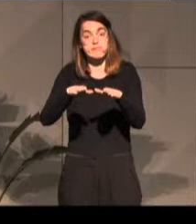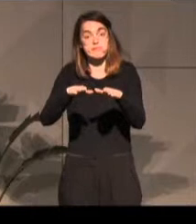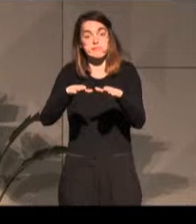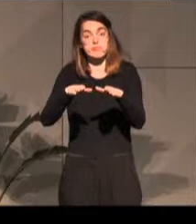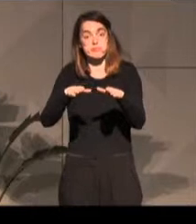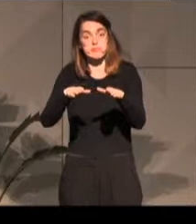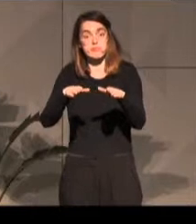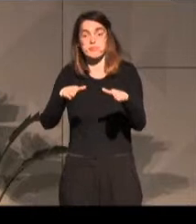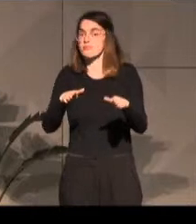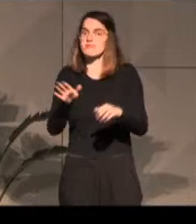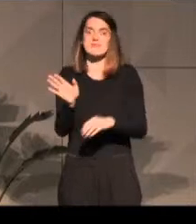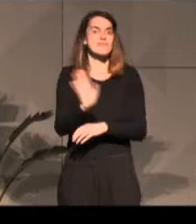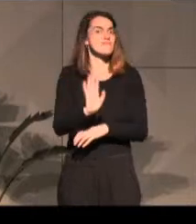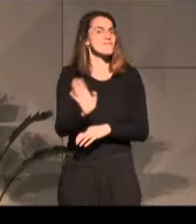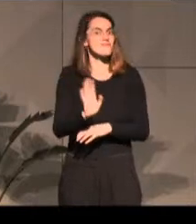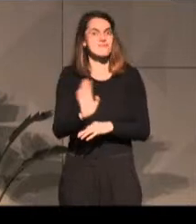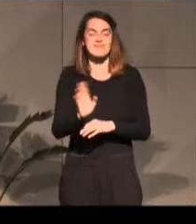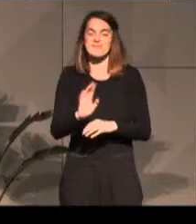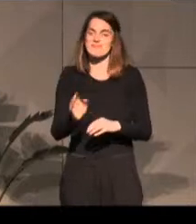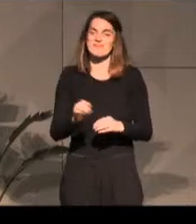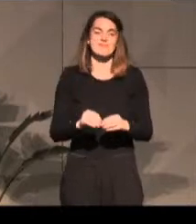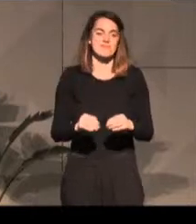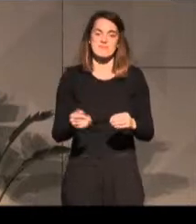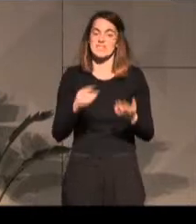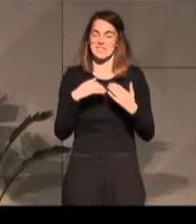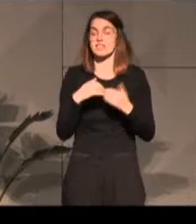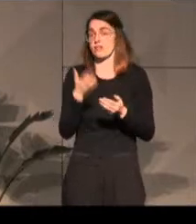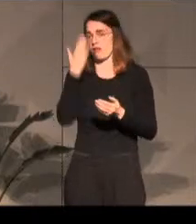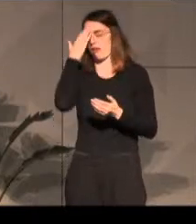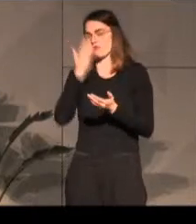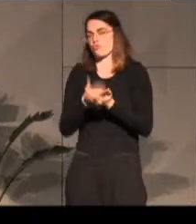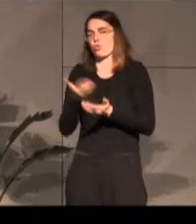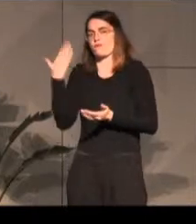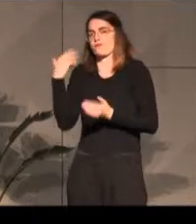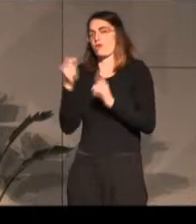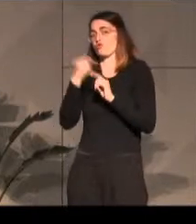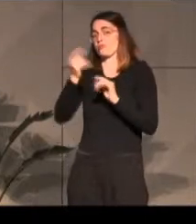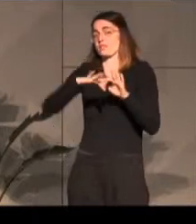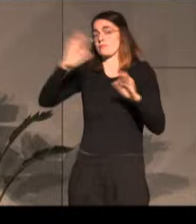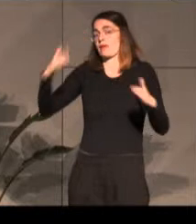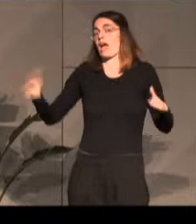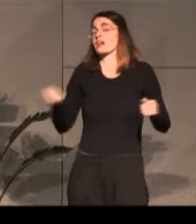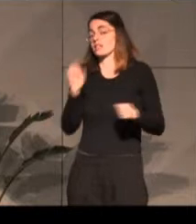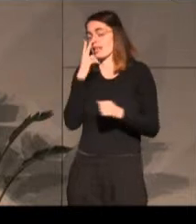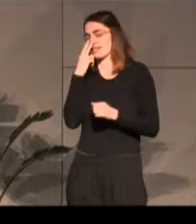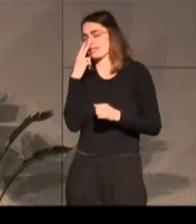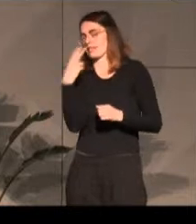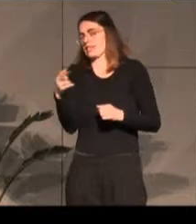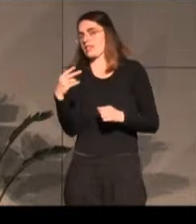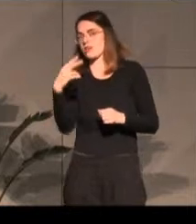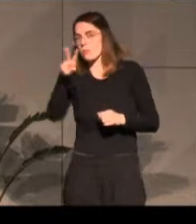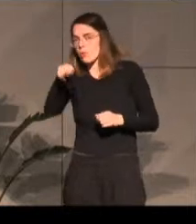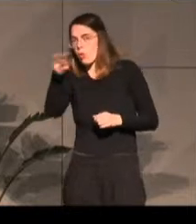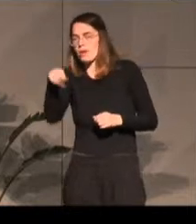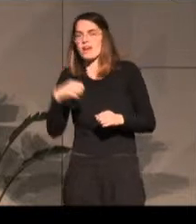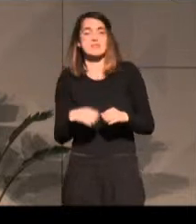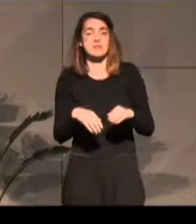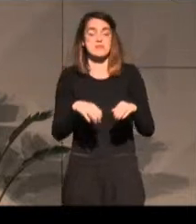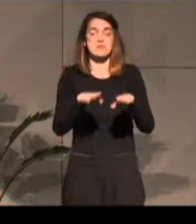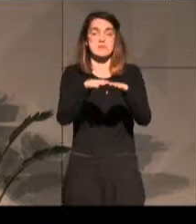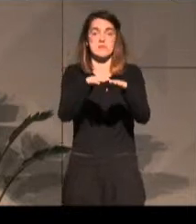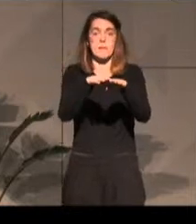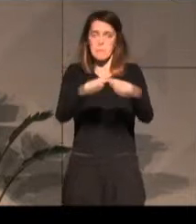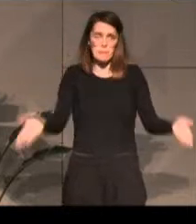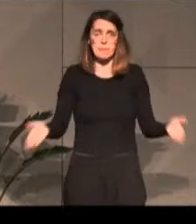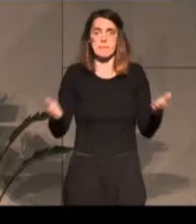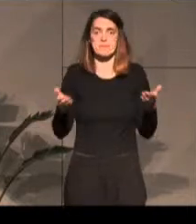flows, if they reach the edge of the ice, as I were able to witness on Spitsbergen many times. They